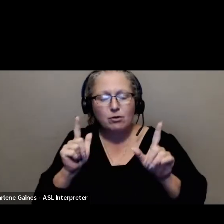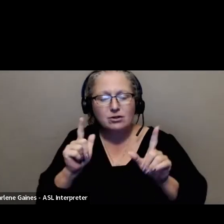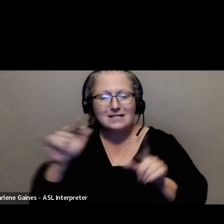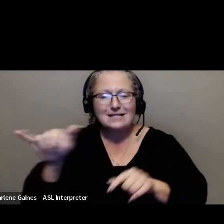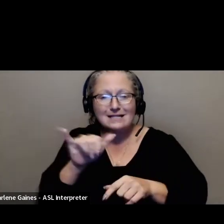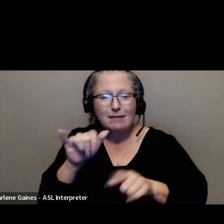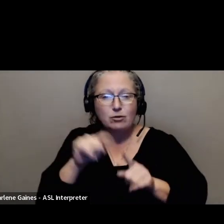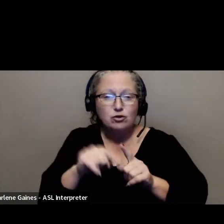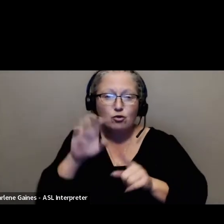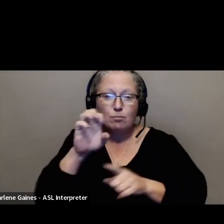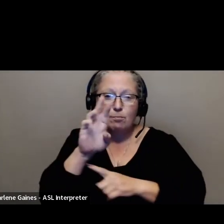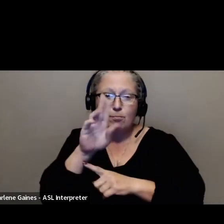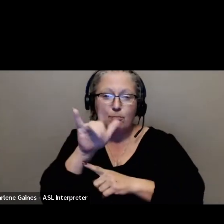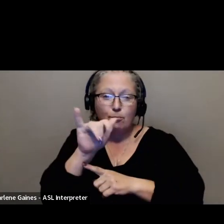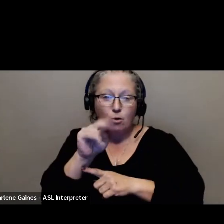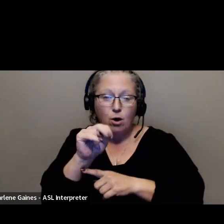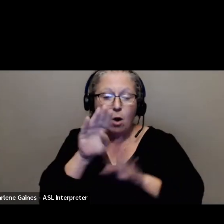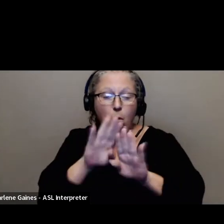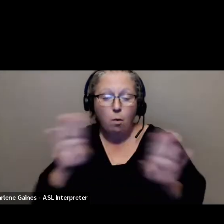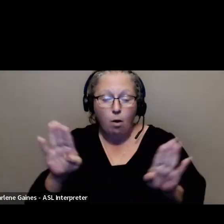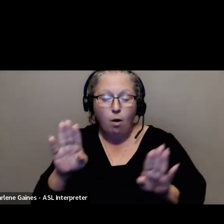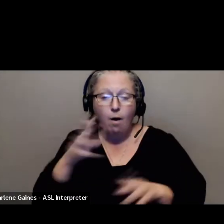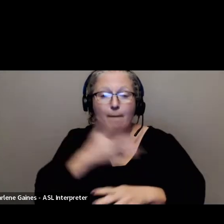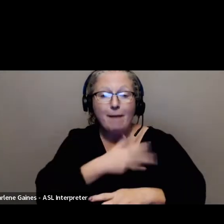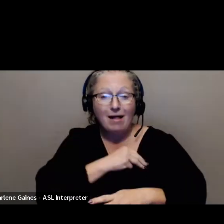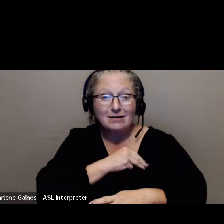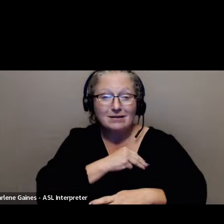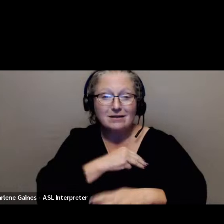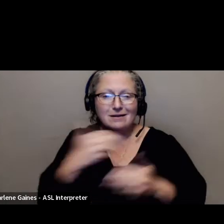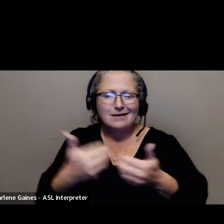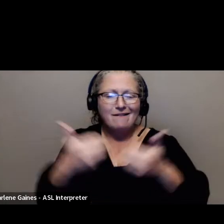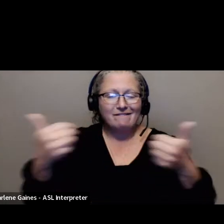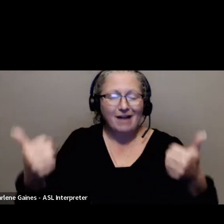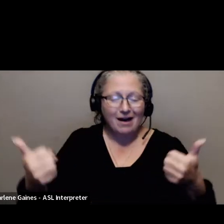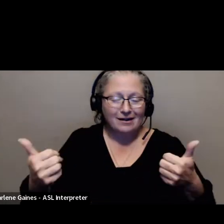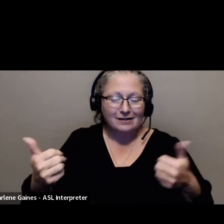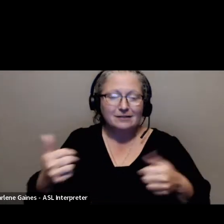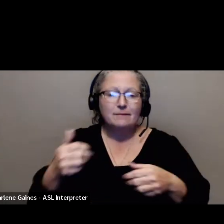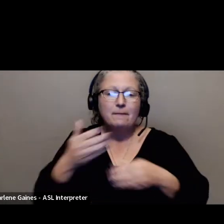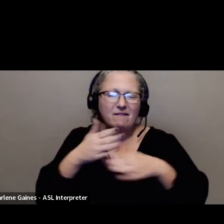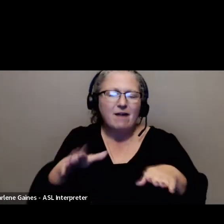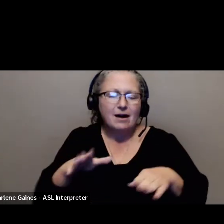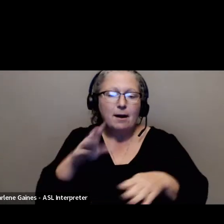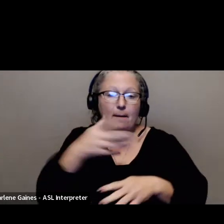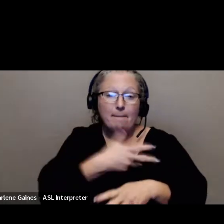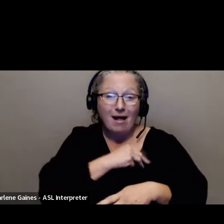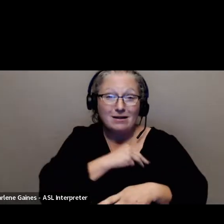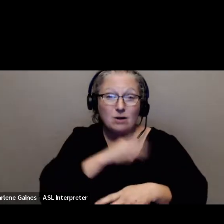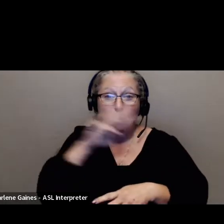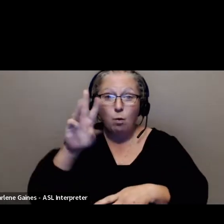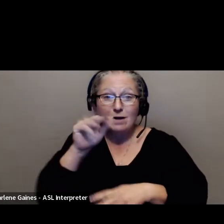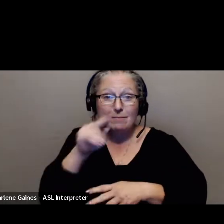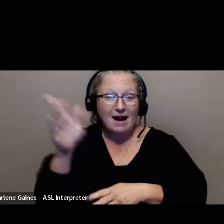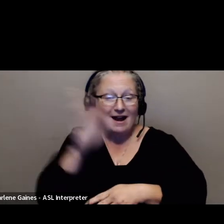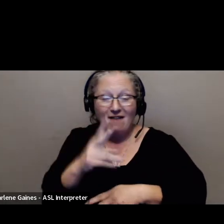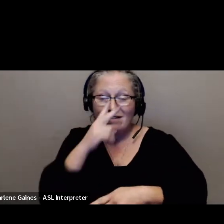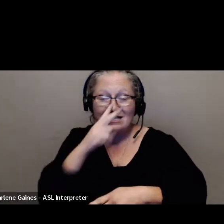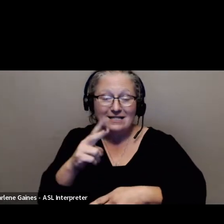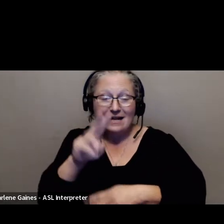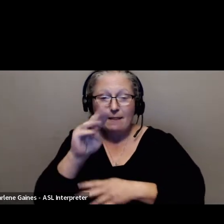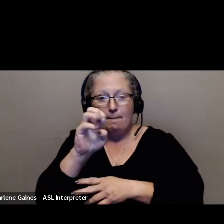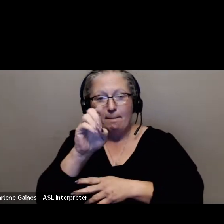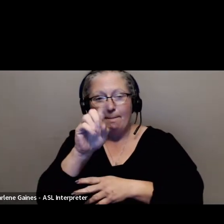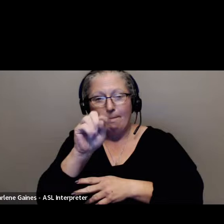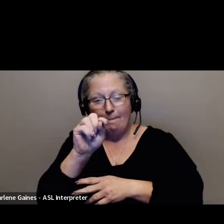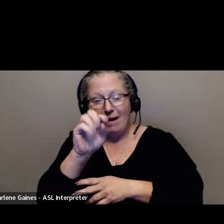to the Berlin Wall, Palestinians are forcibly divided. There are Palestinians in the West Bank who have never seen the Mediterranean Sea, and